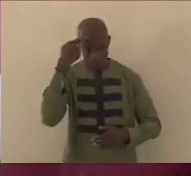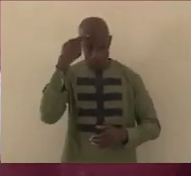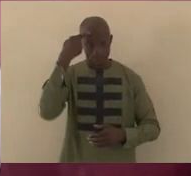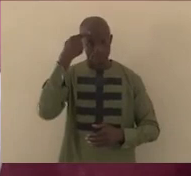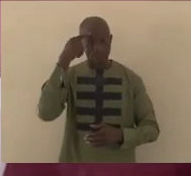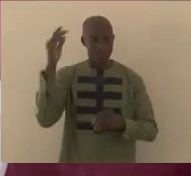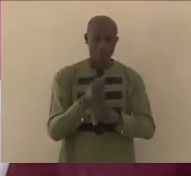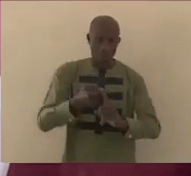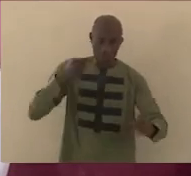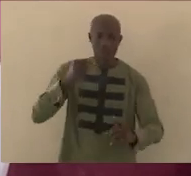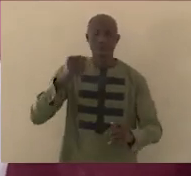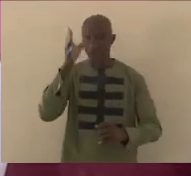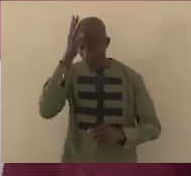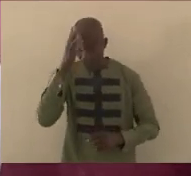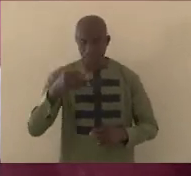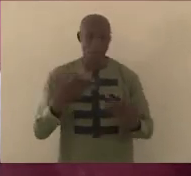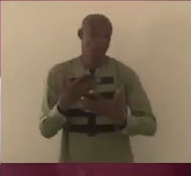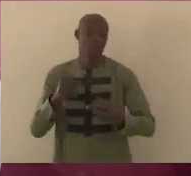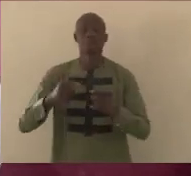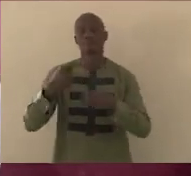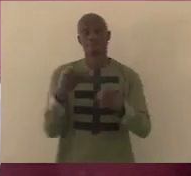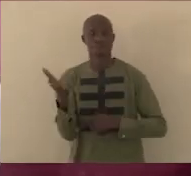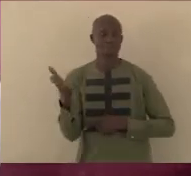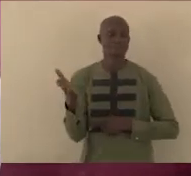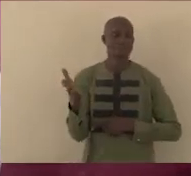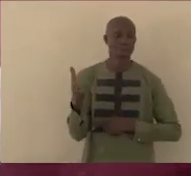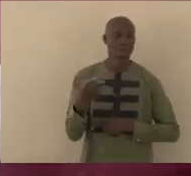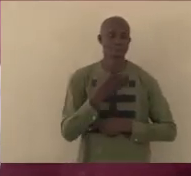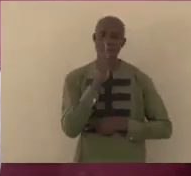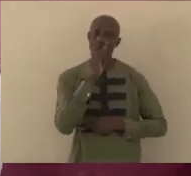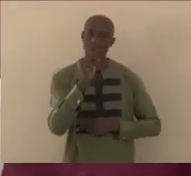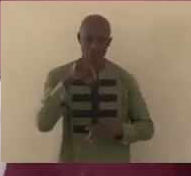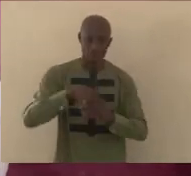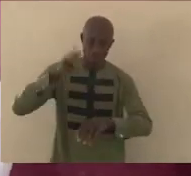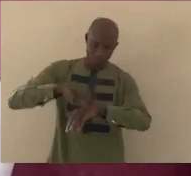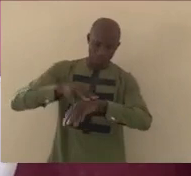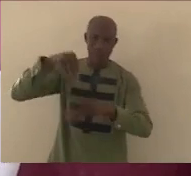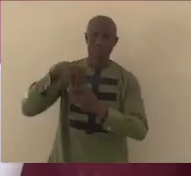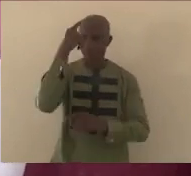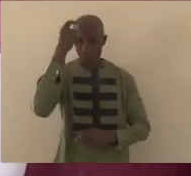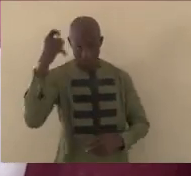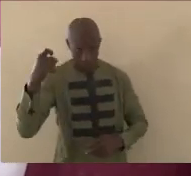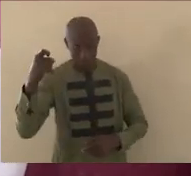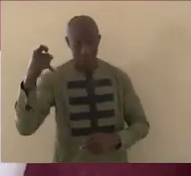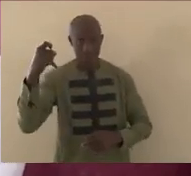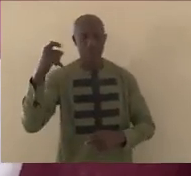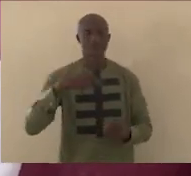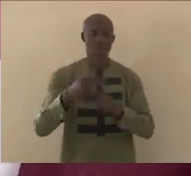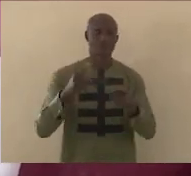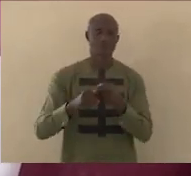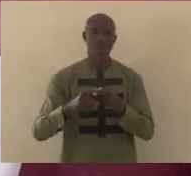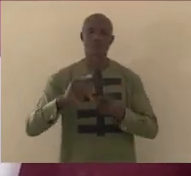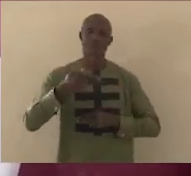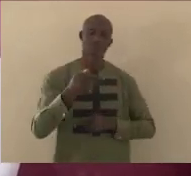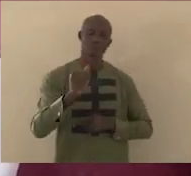place of his father Herod, he was afraid to go there. And being warned in a dream, he withdrew to the